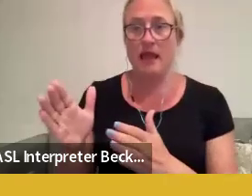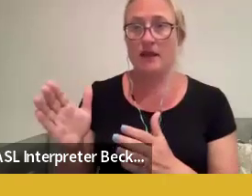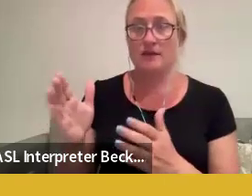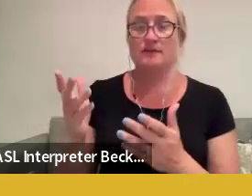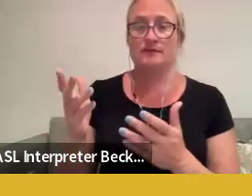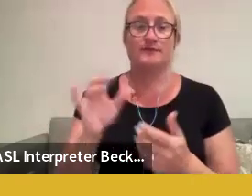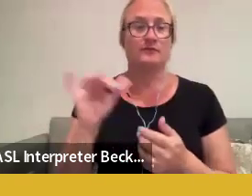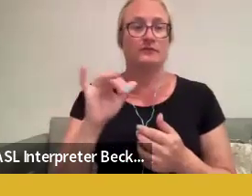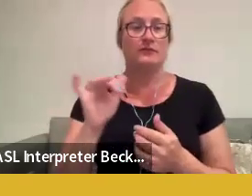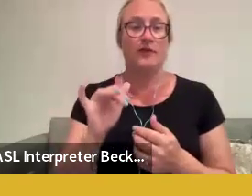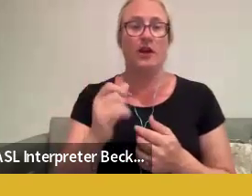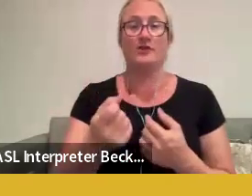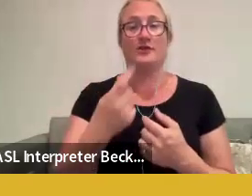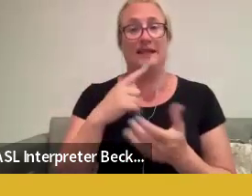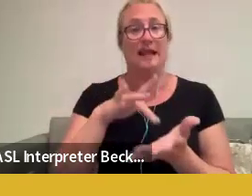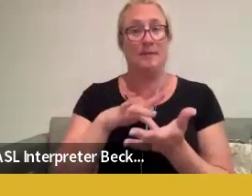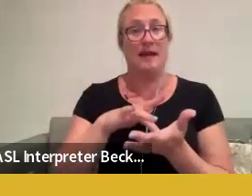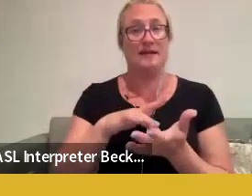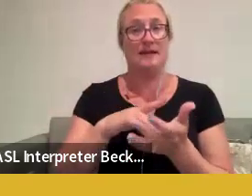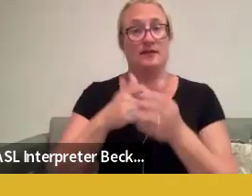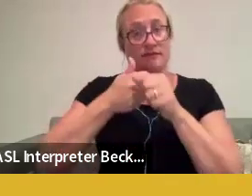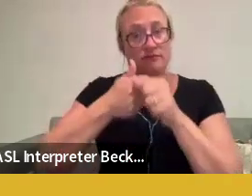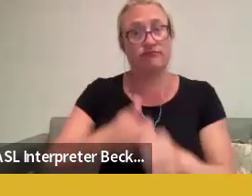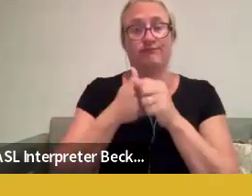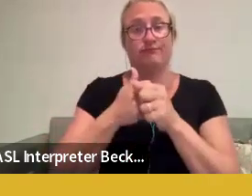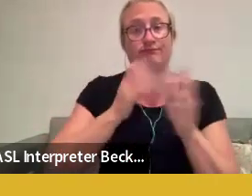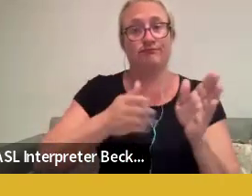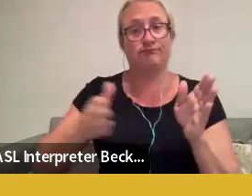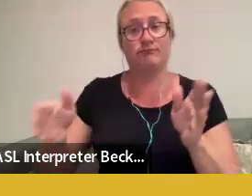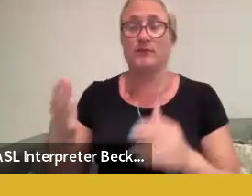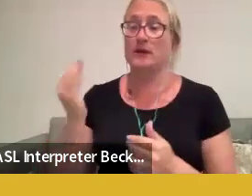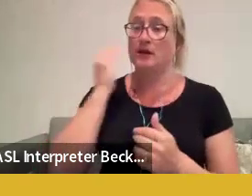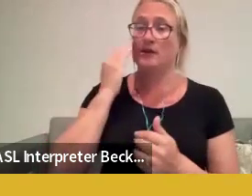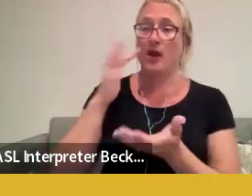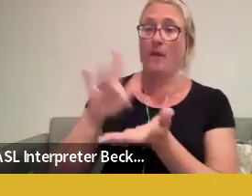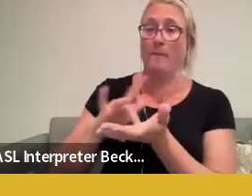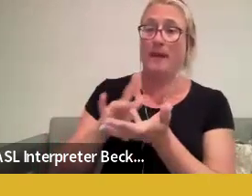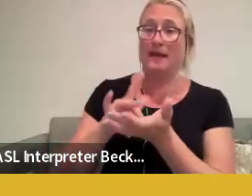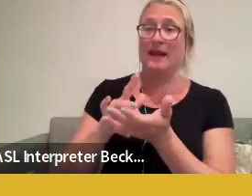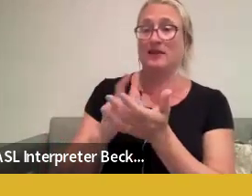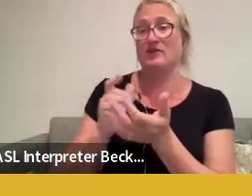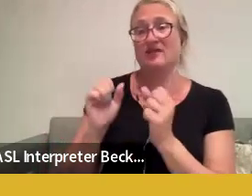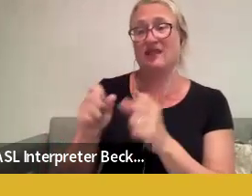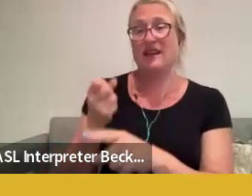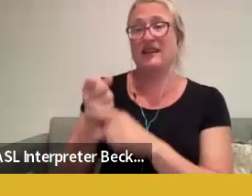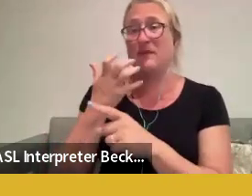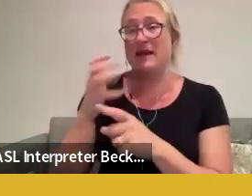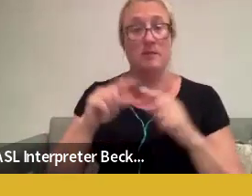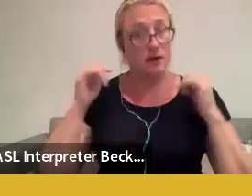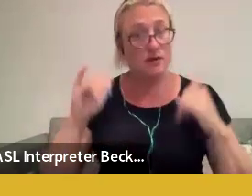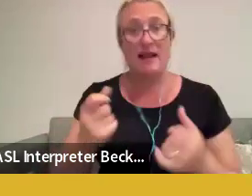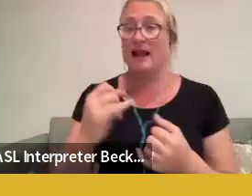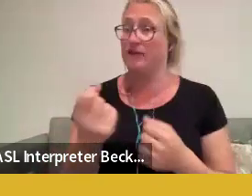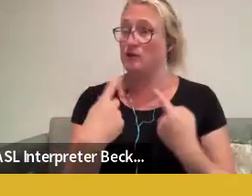want to take your medications as prescribed. I know I talked a lot about how medications can make the impact of heat worse, but you still want to take them